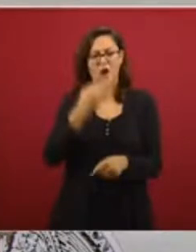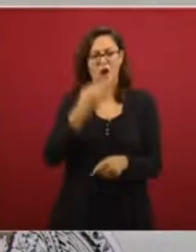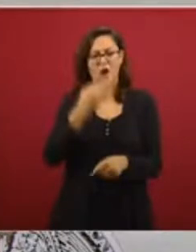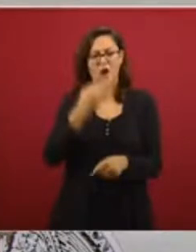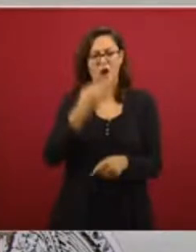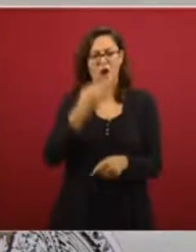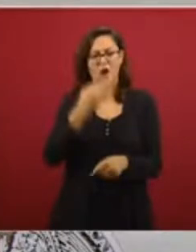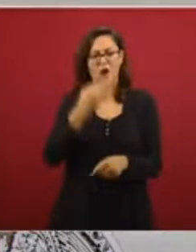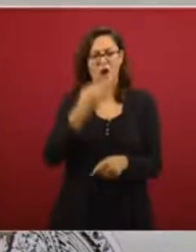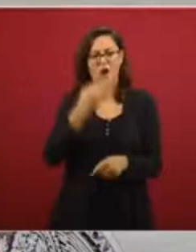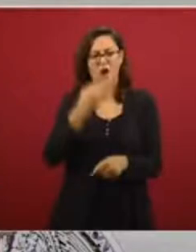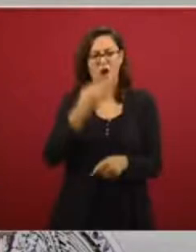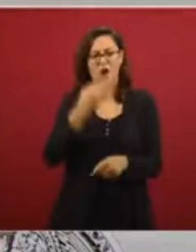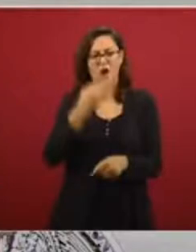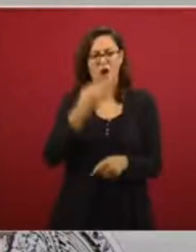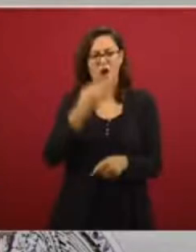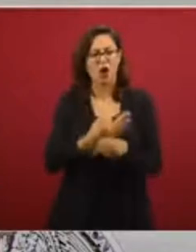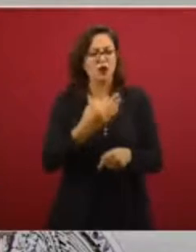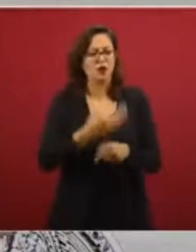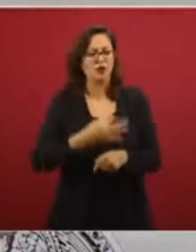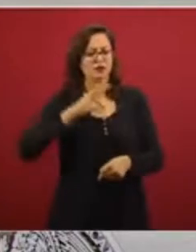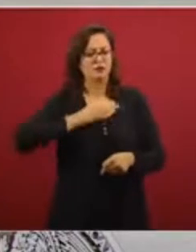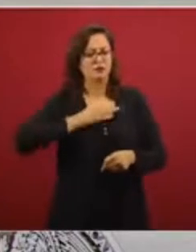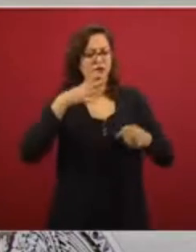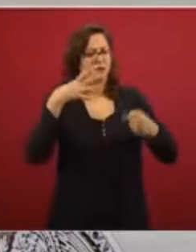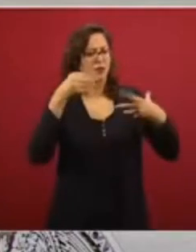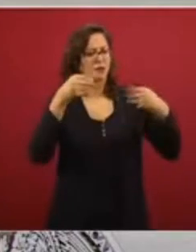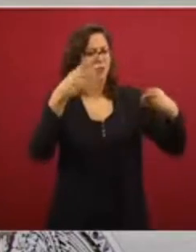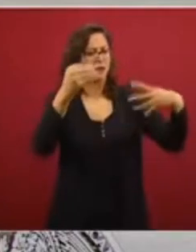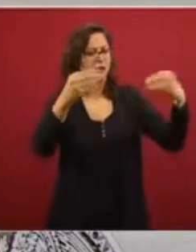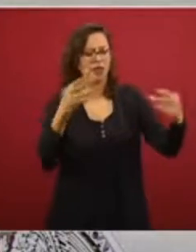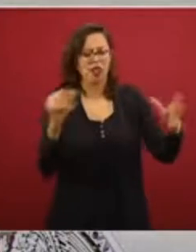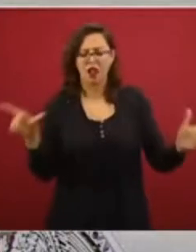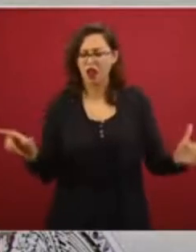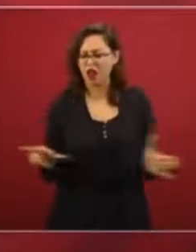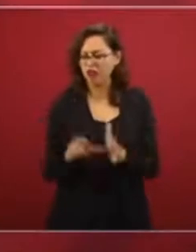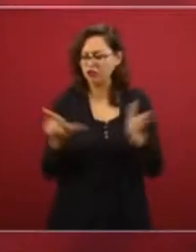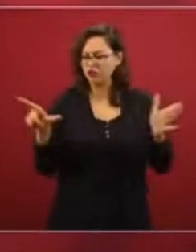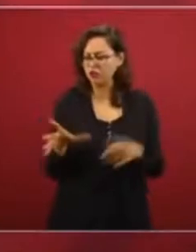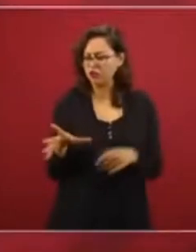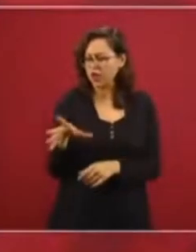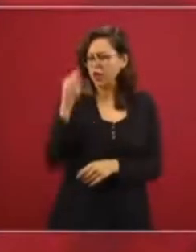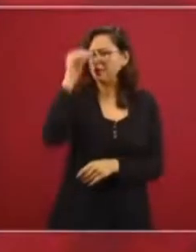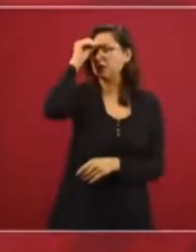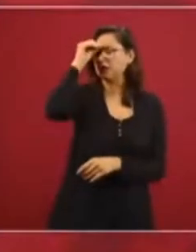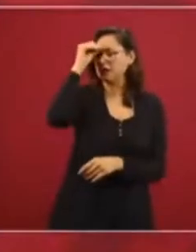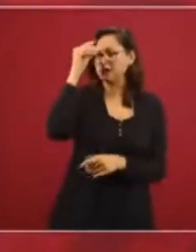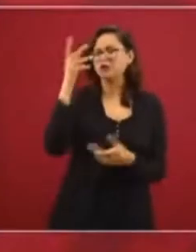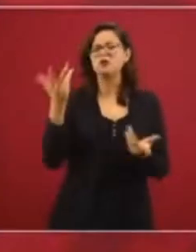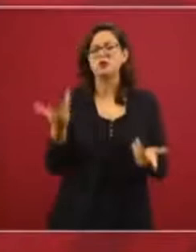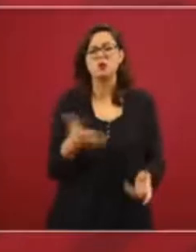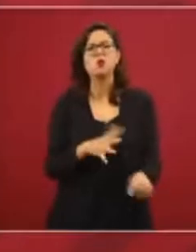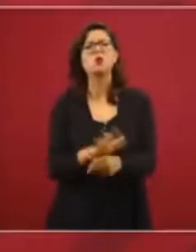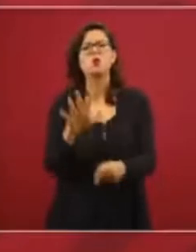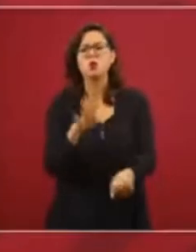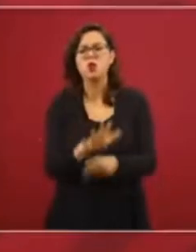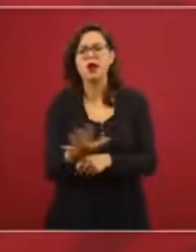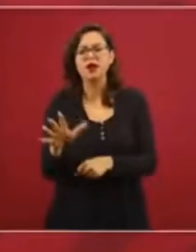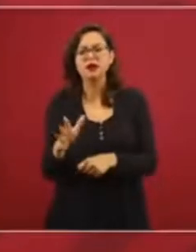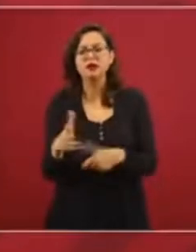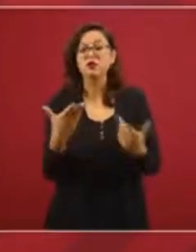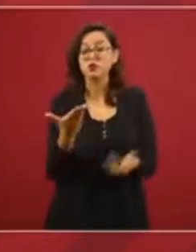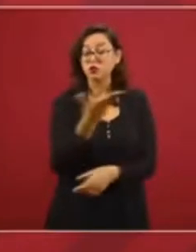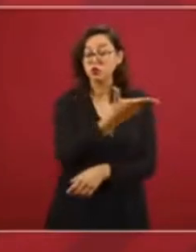learned during this pandemic? Cuestión de salud. ¿Conocen ustedes varios que se han estado